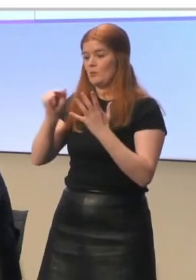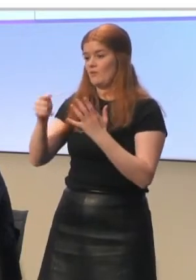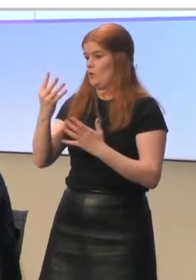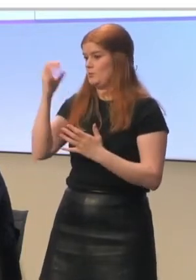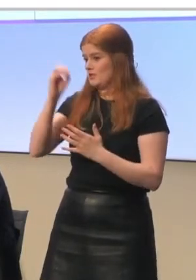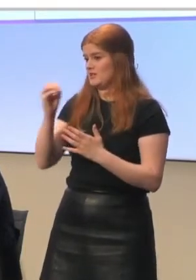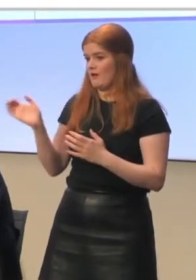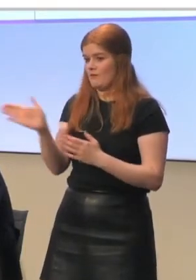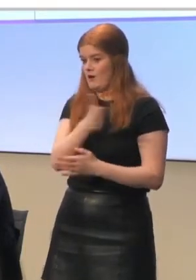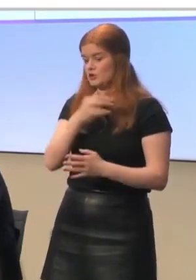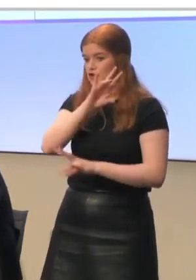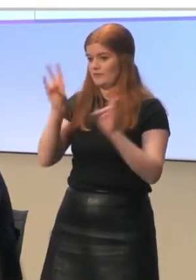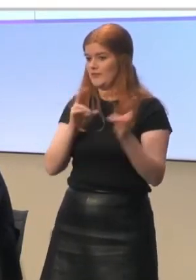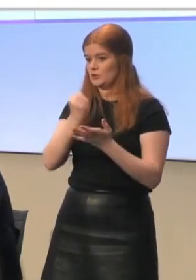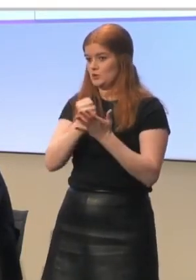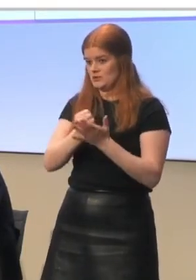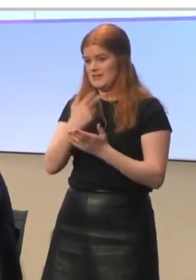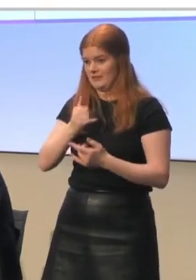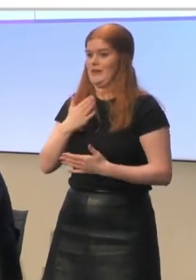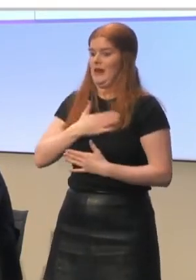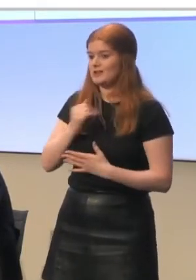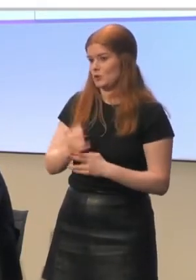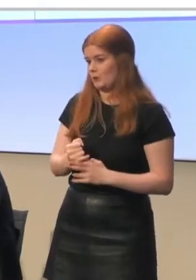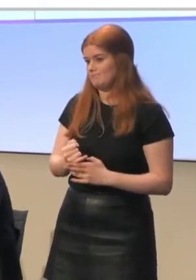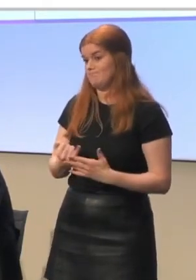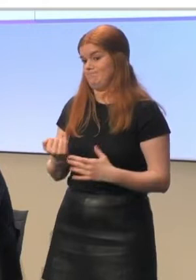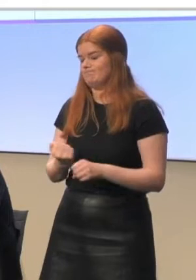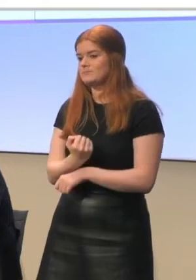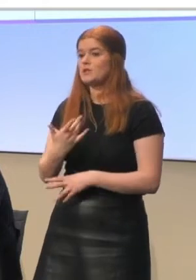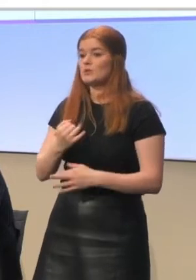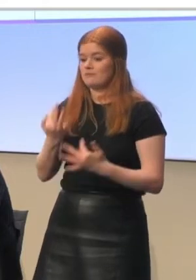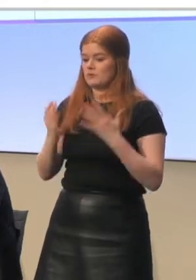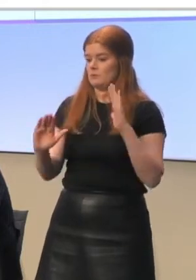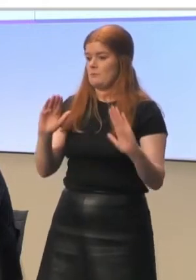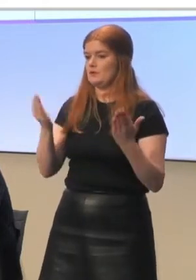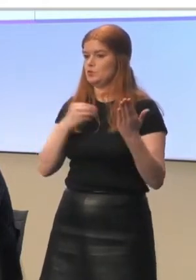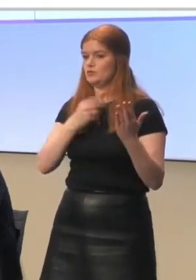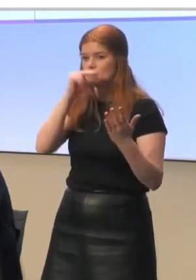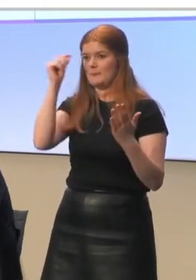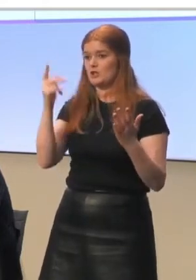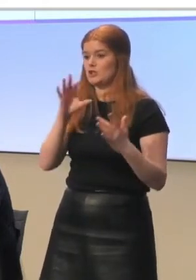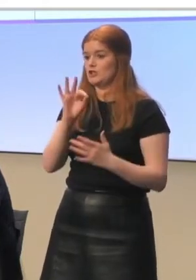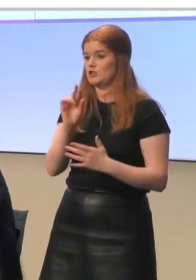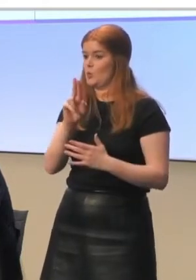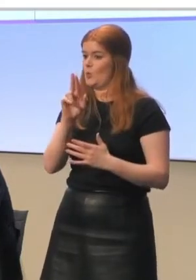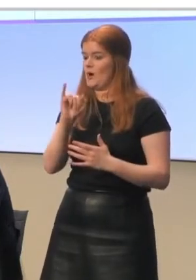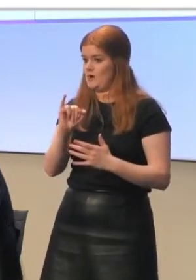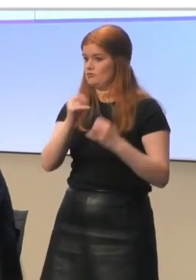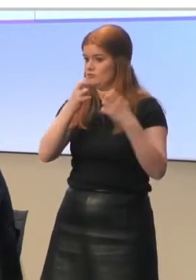38.4% of the survey reported liking school. So if we compare this to the GUI